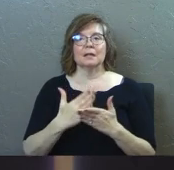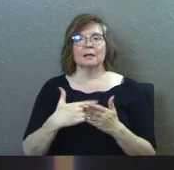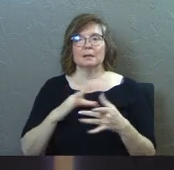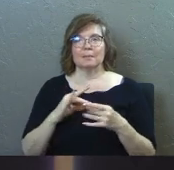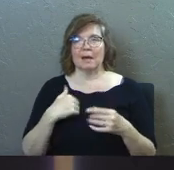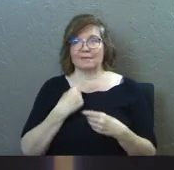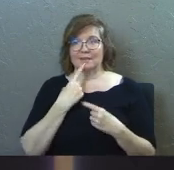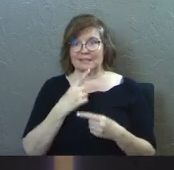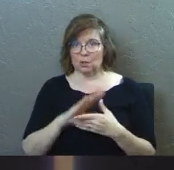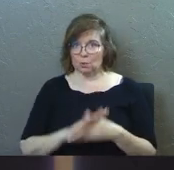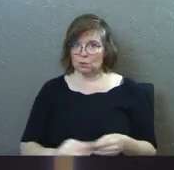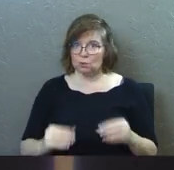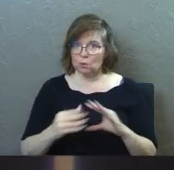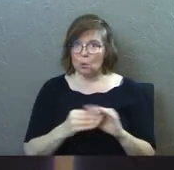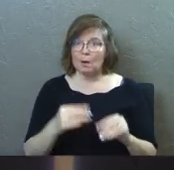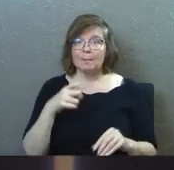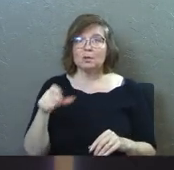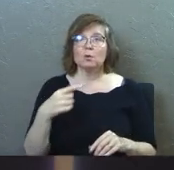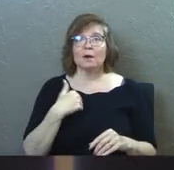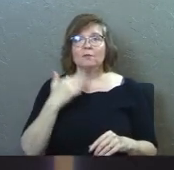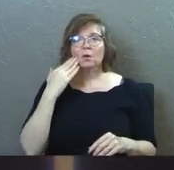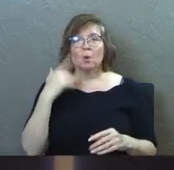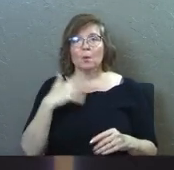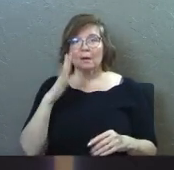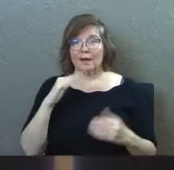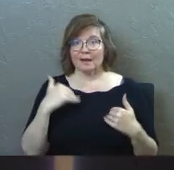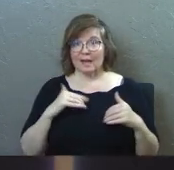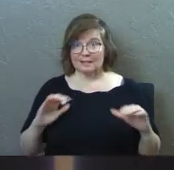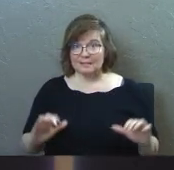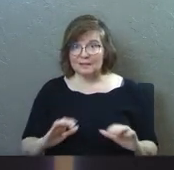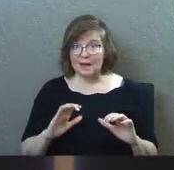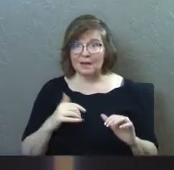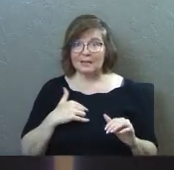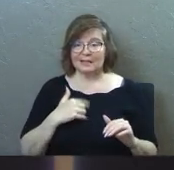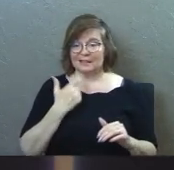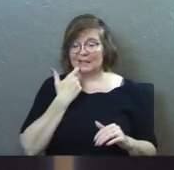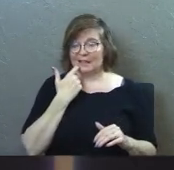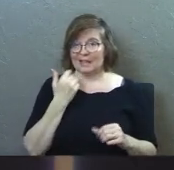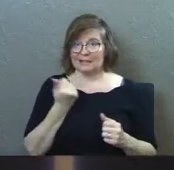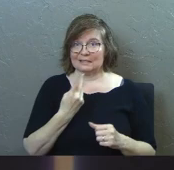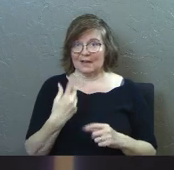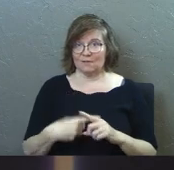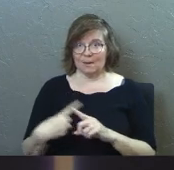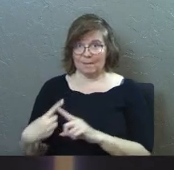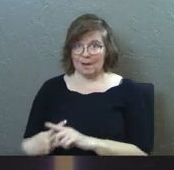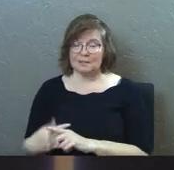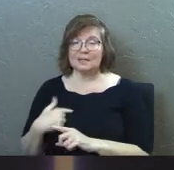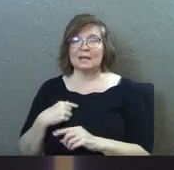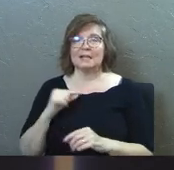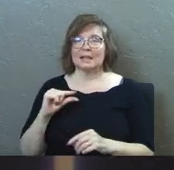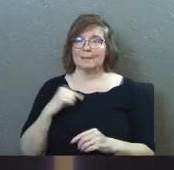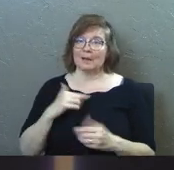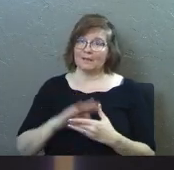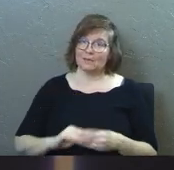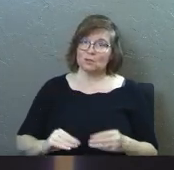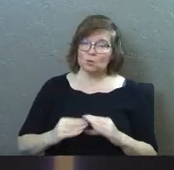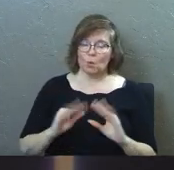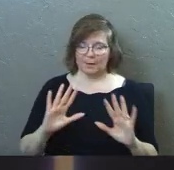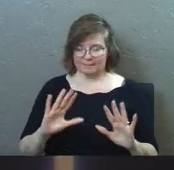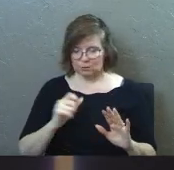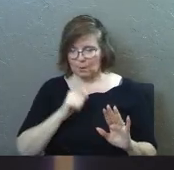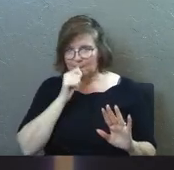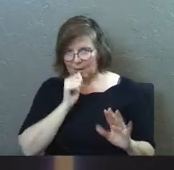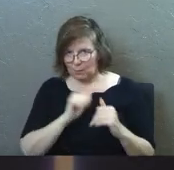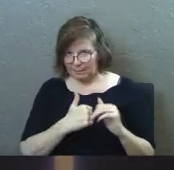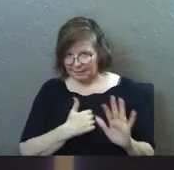message, I've got to tell you a story because you got to know what God has done in the last several months, and it's a bit of a story, so